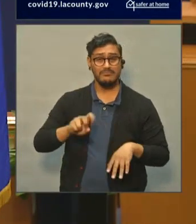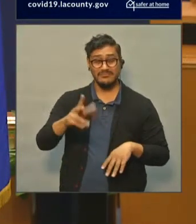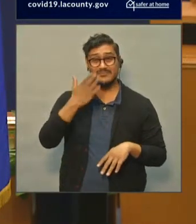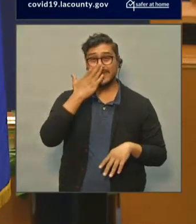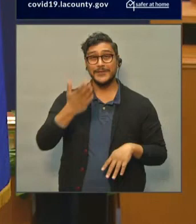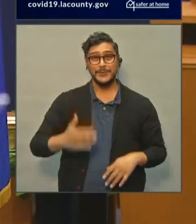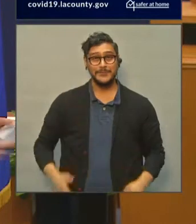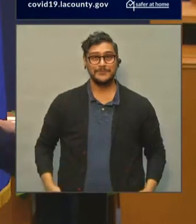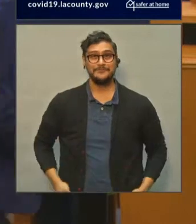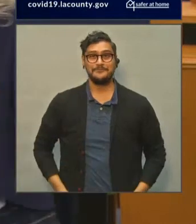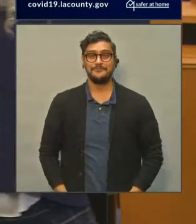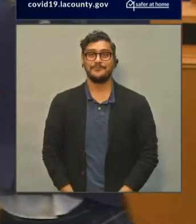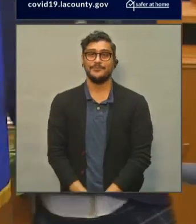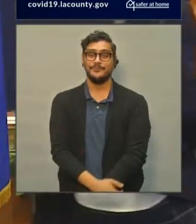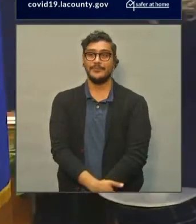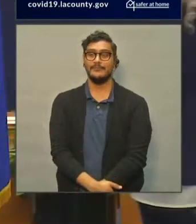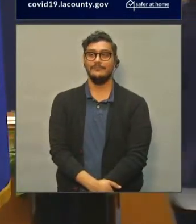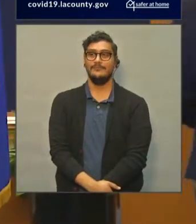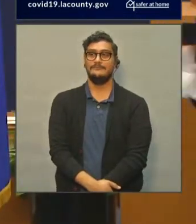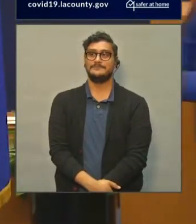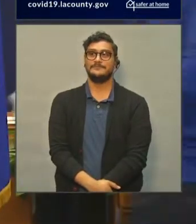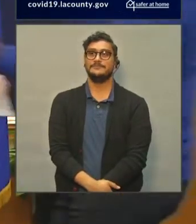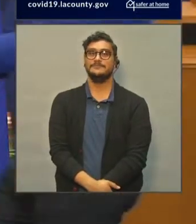that. Next question.